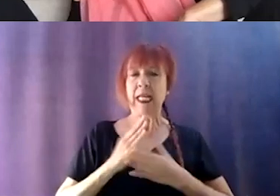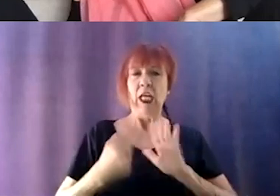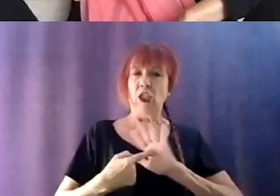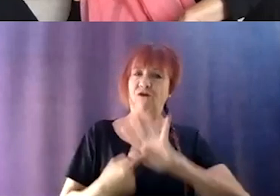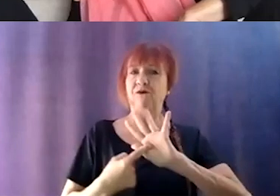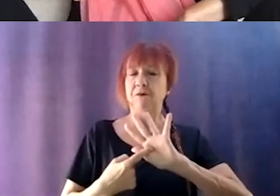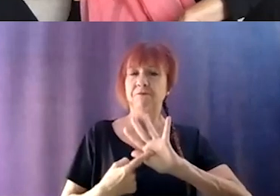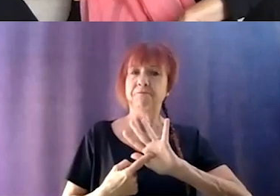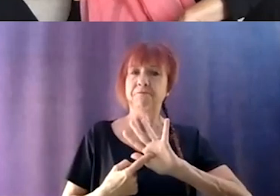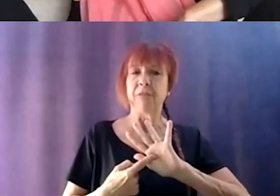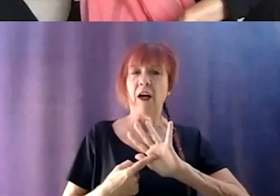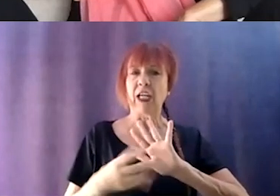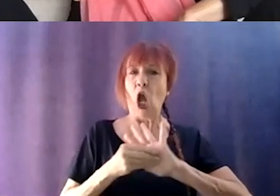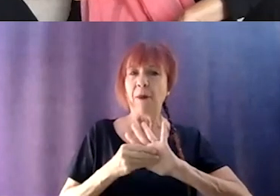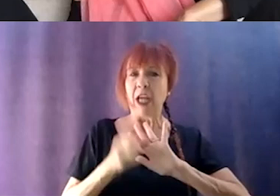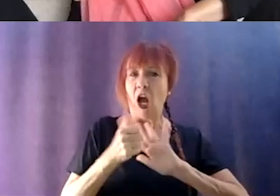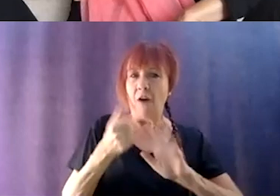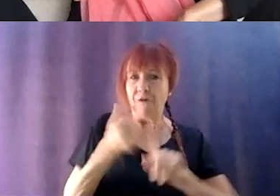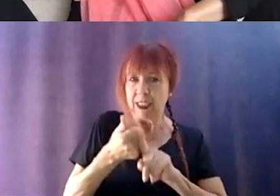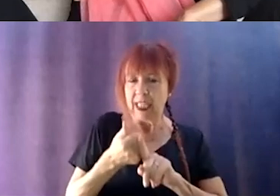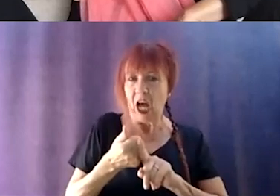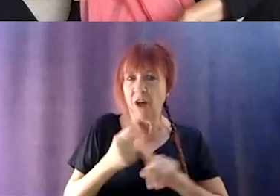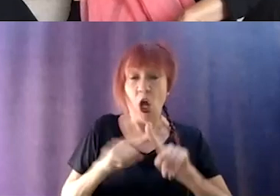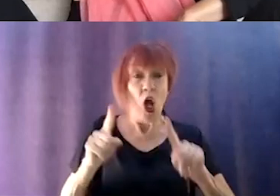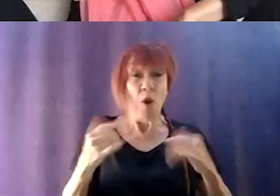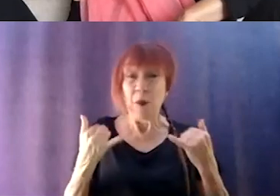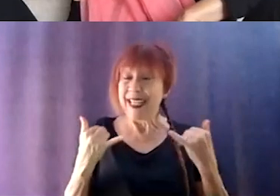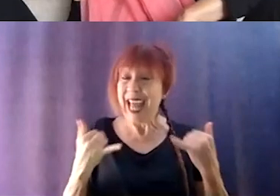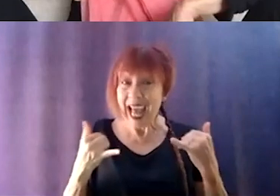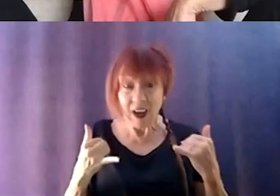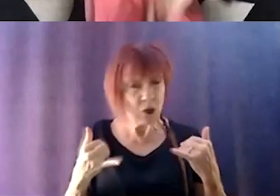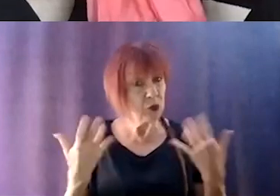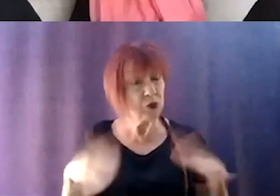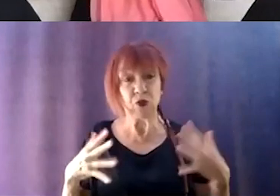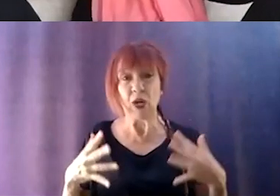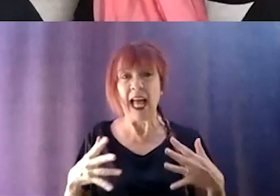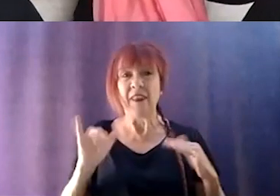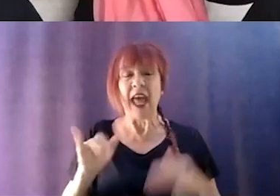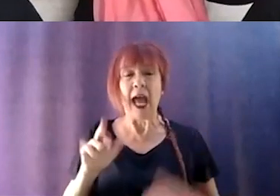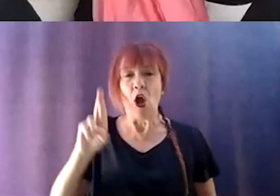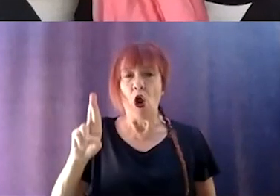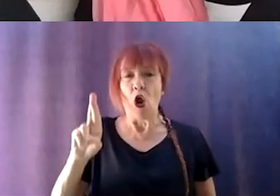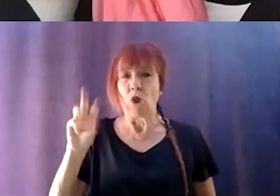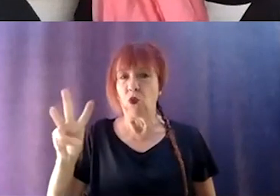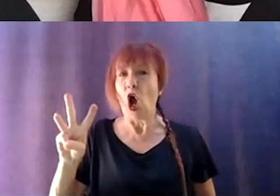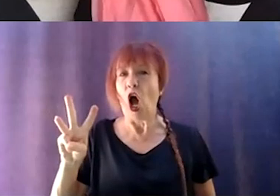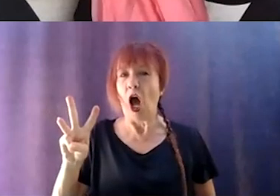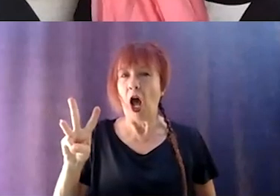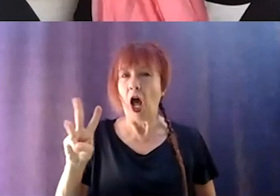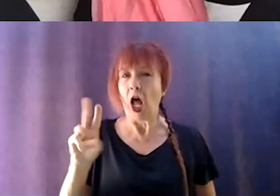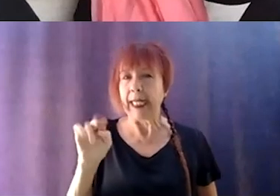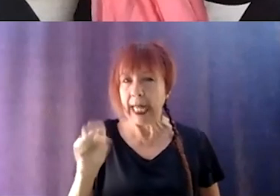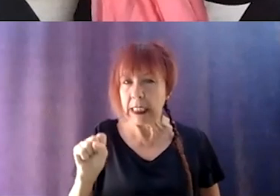what I love now and what's happening with social media now is the rawness. I feel people are even more attracted to